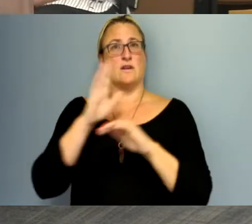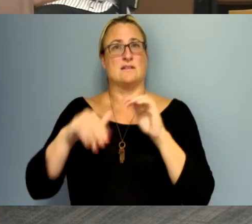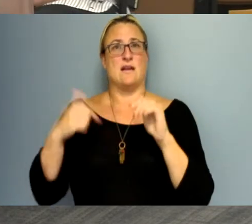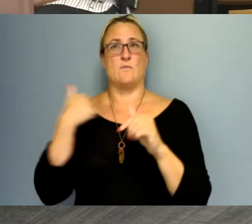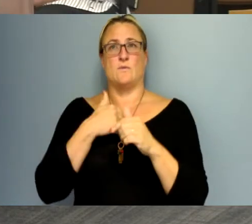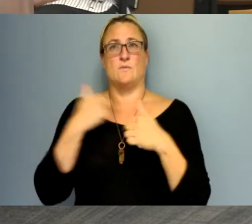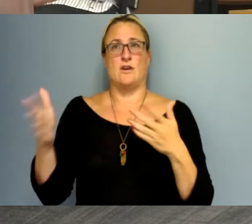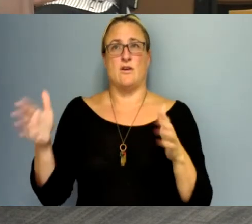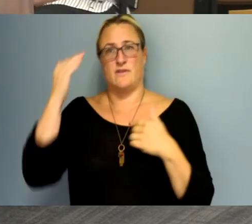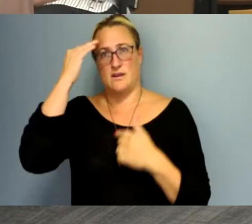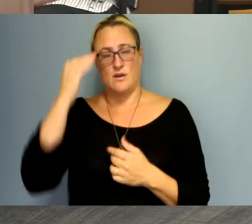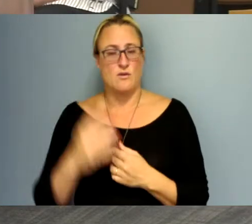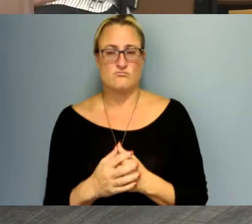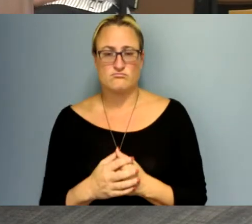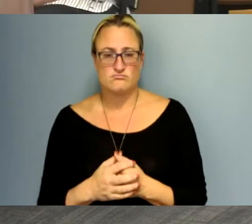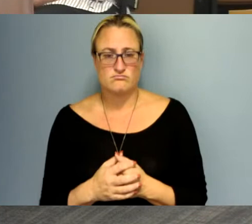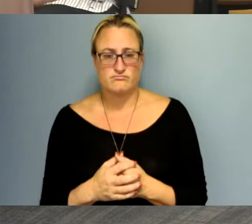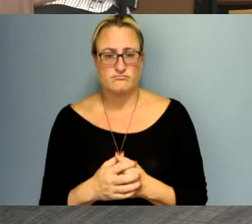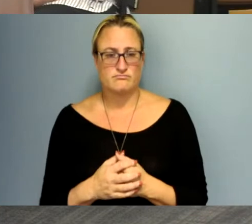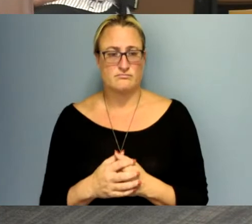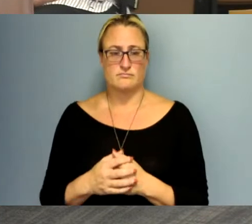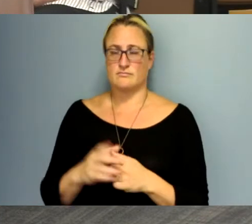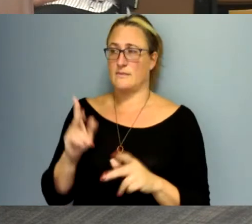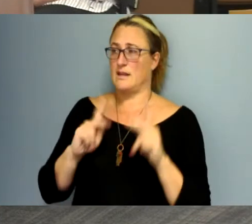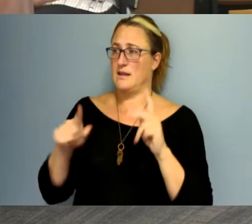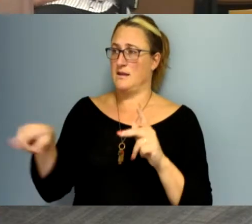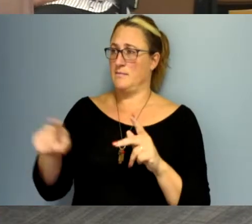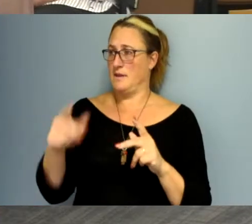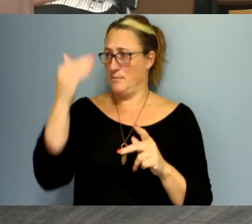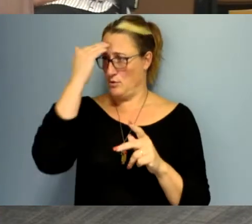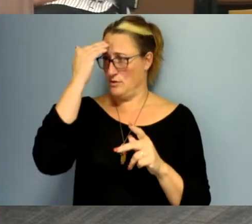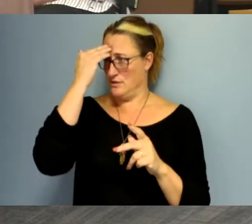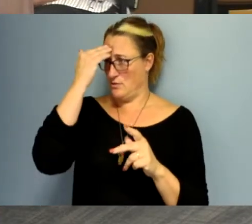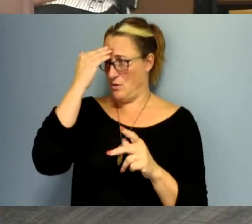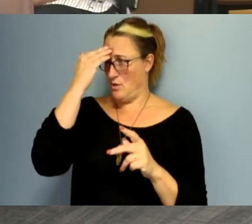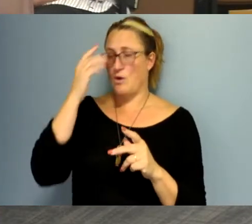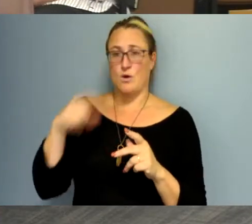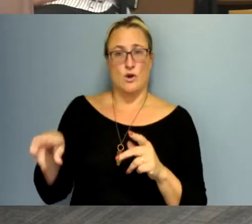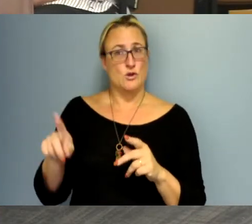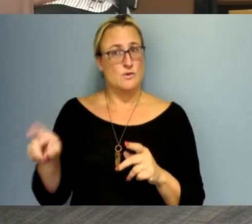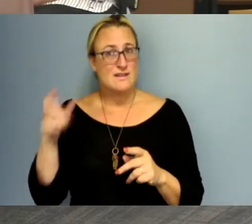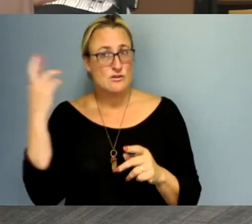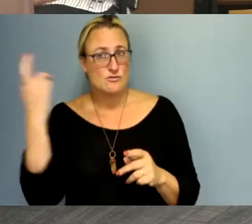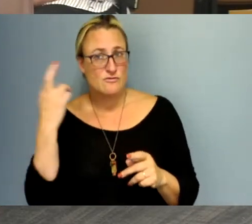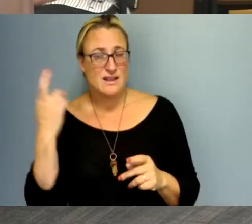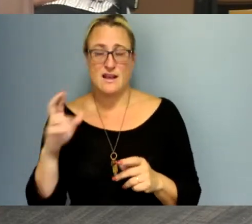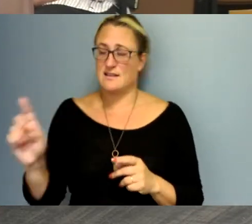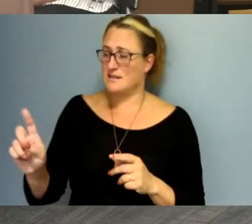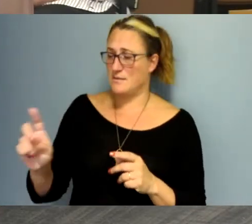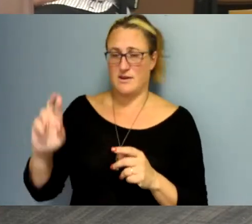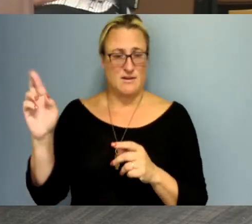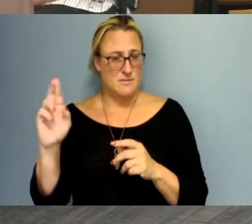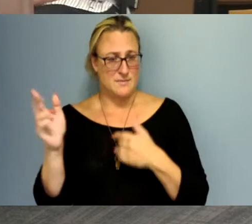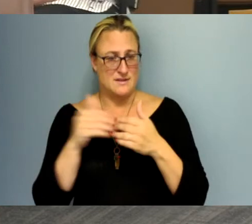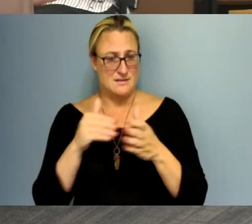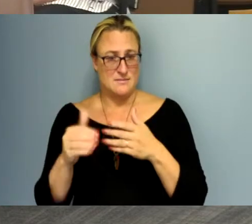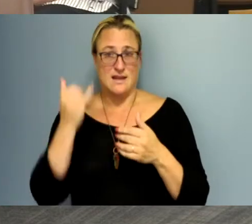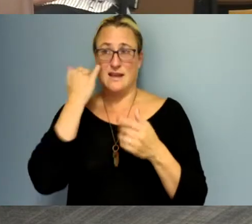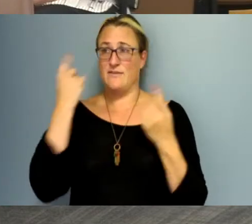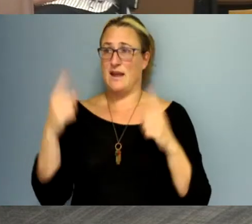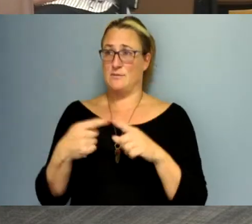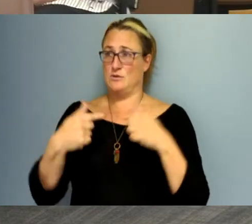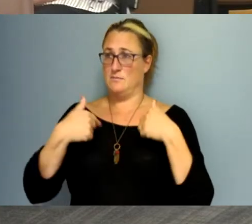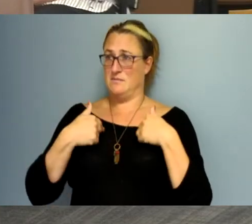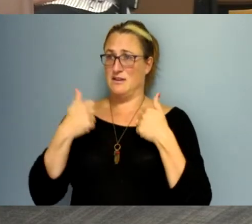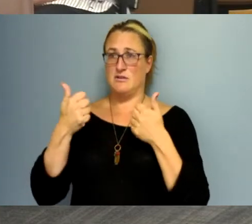know? What the people need to realize, all of the people, Democrat, Republican, is if this could happen to me, it can